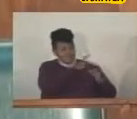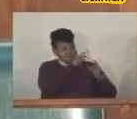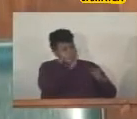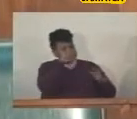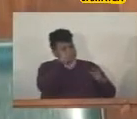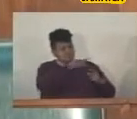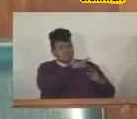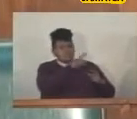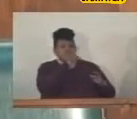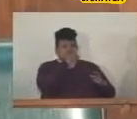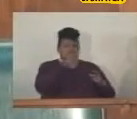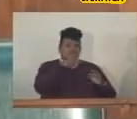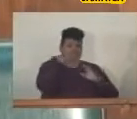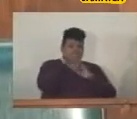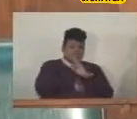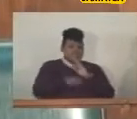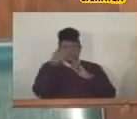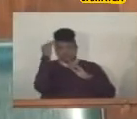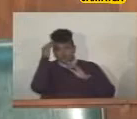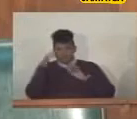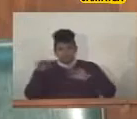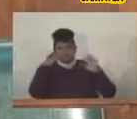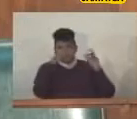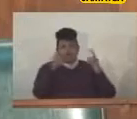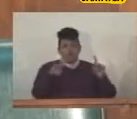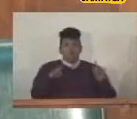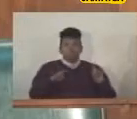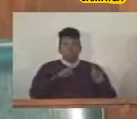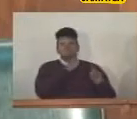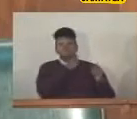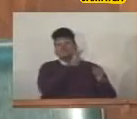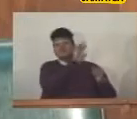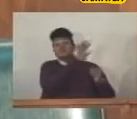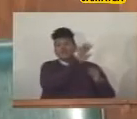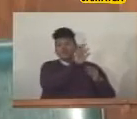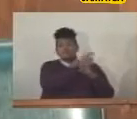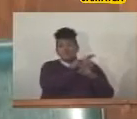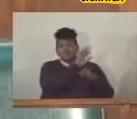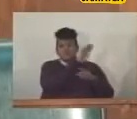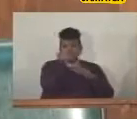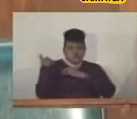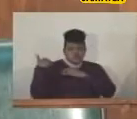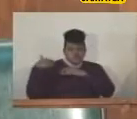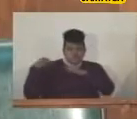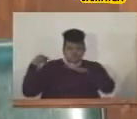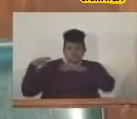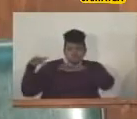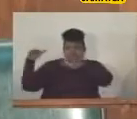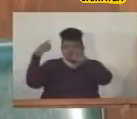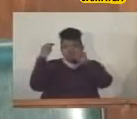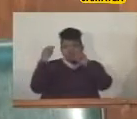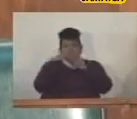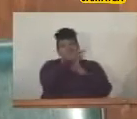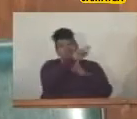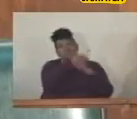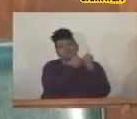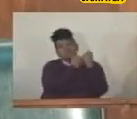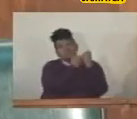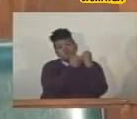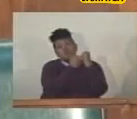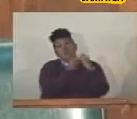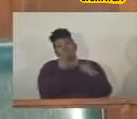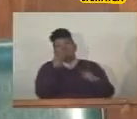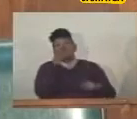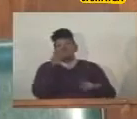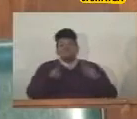however adept they are at carrying out their functions, they need support from